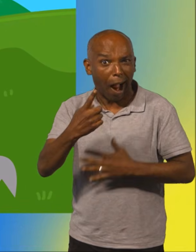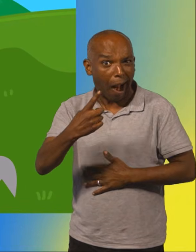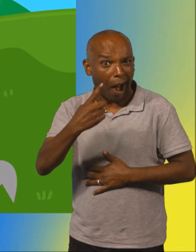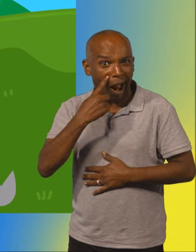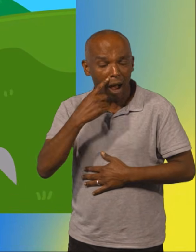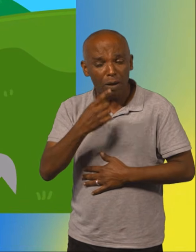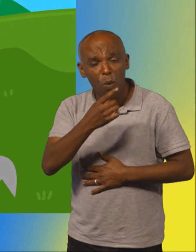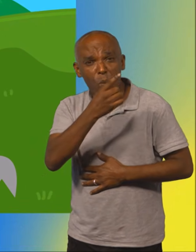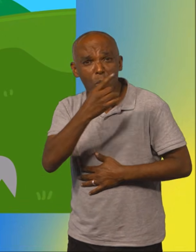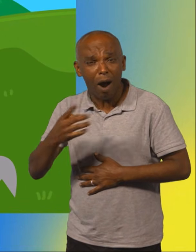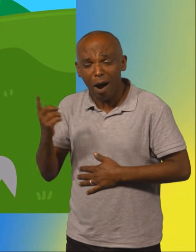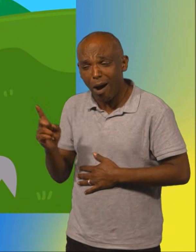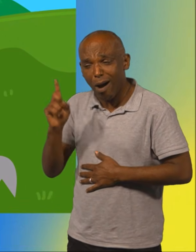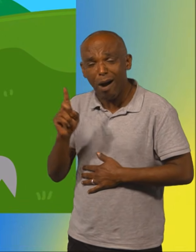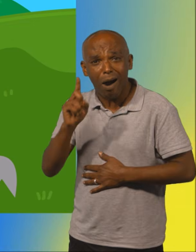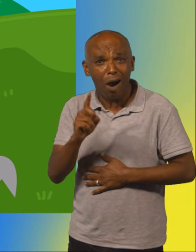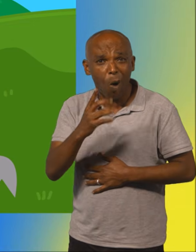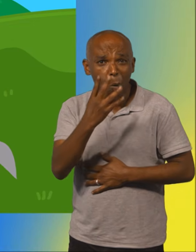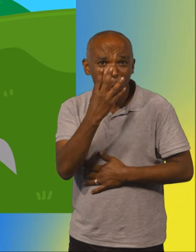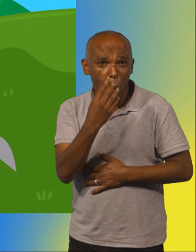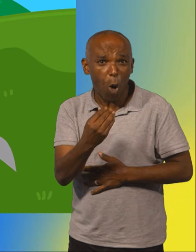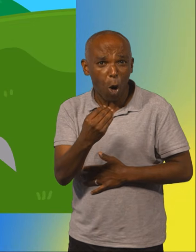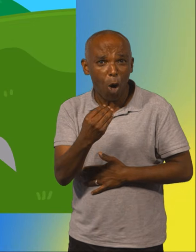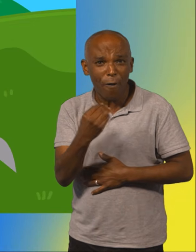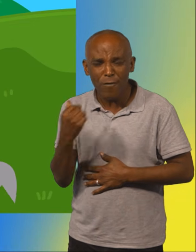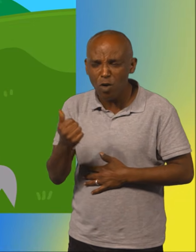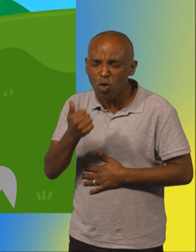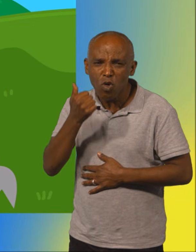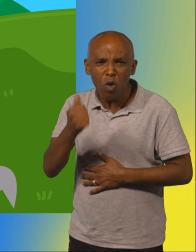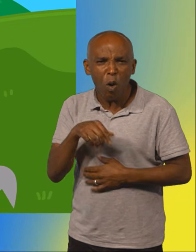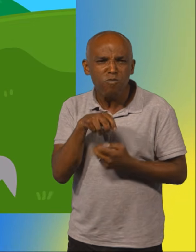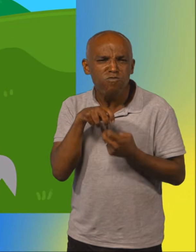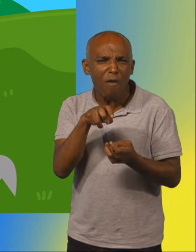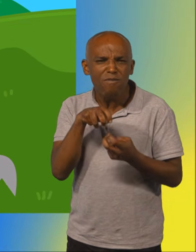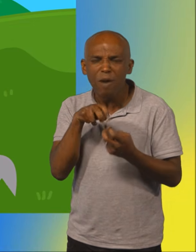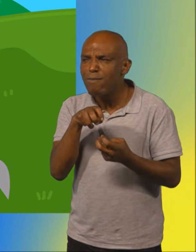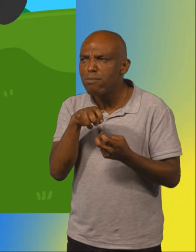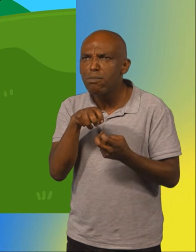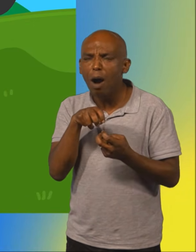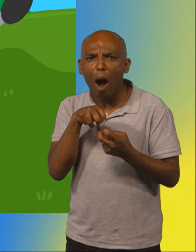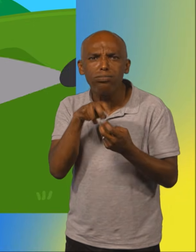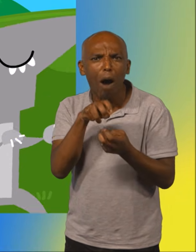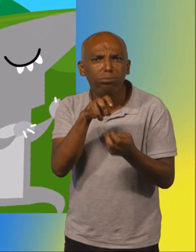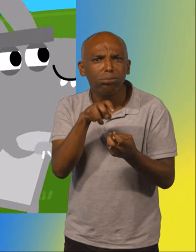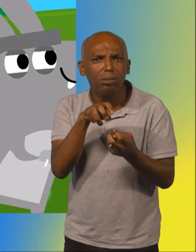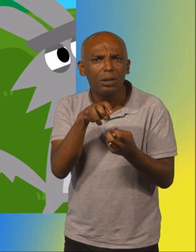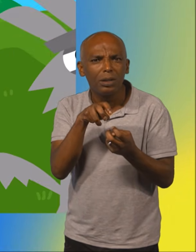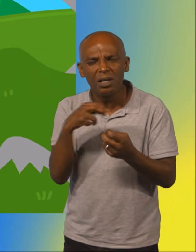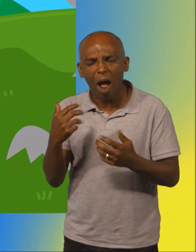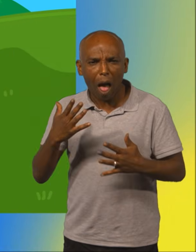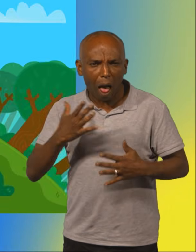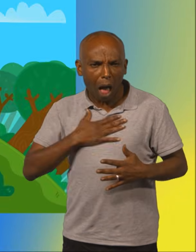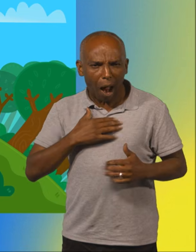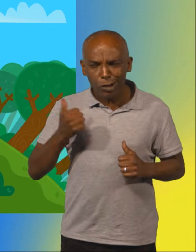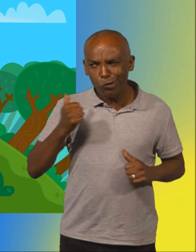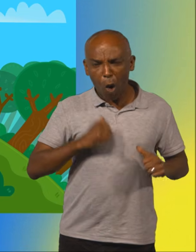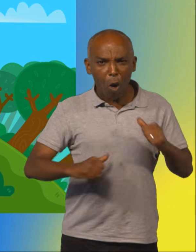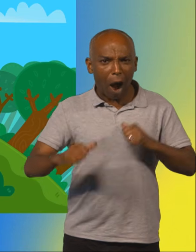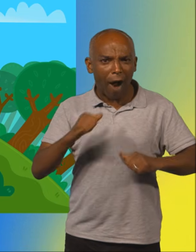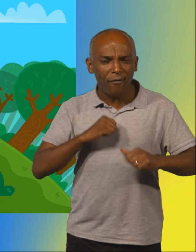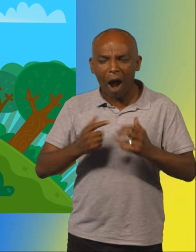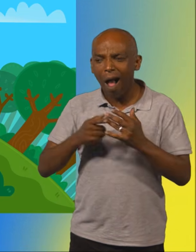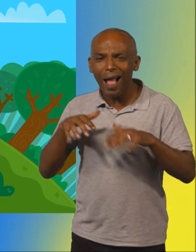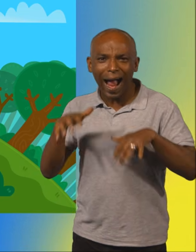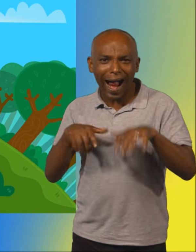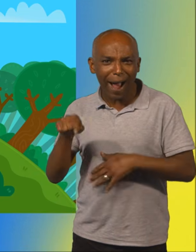Once there was a wolf who was very good at huffing and puffing. He loved showing off to the other animals. He